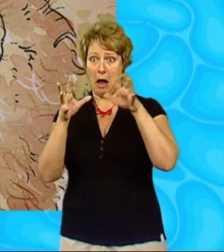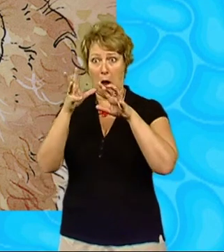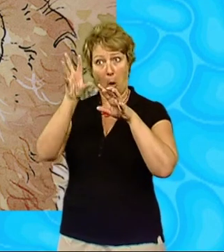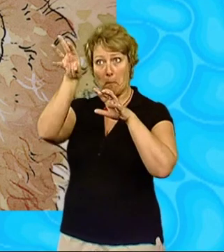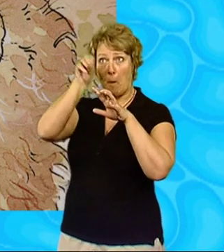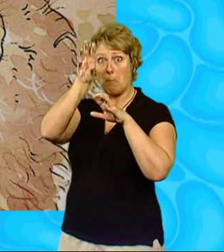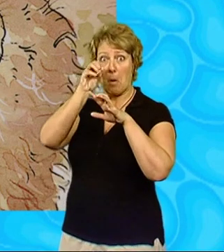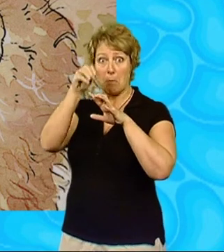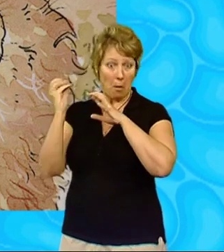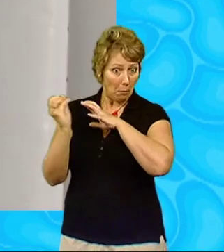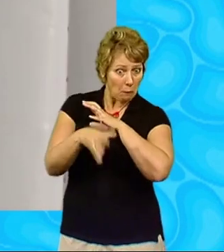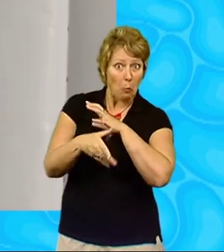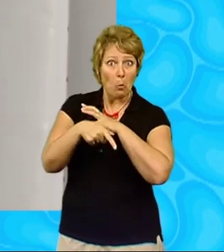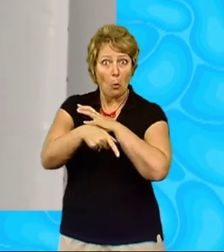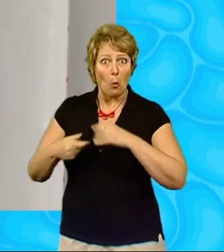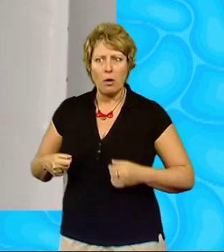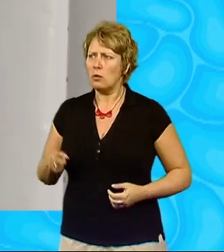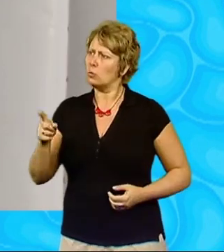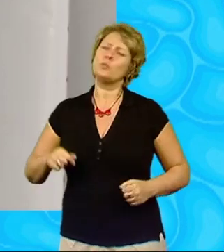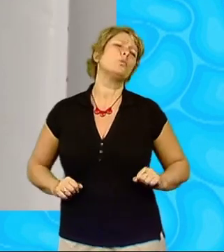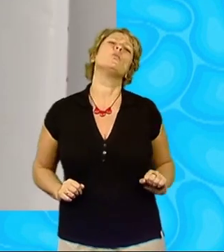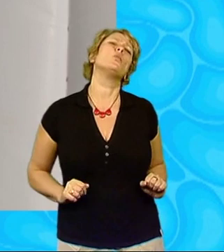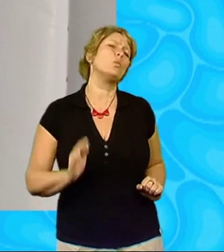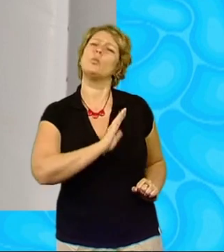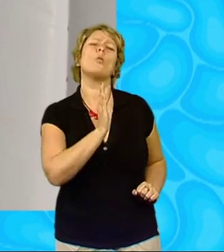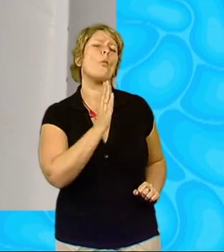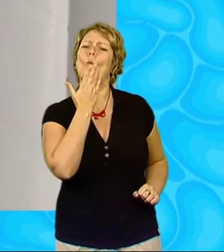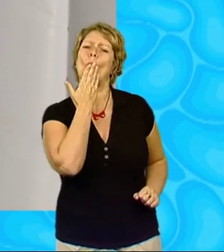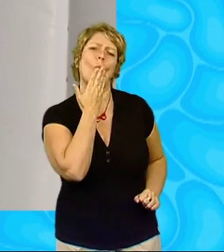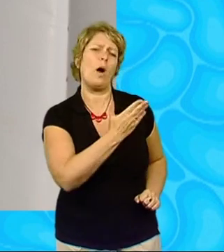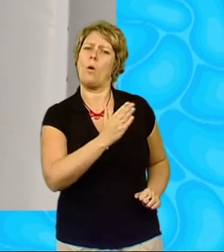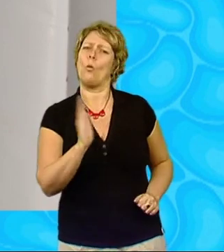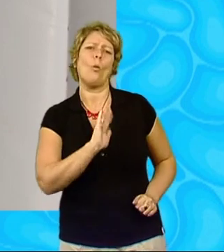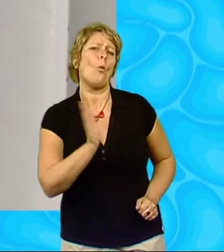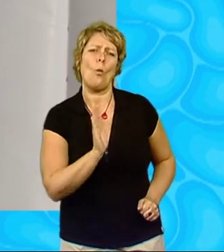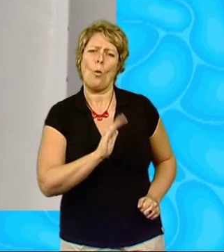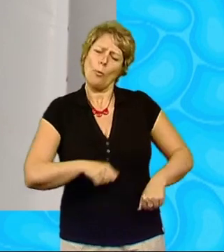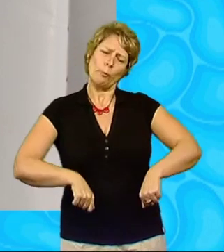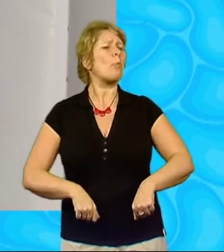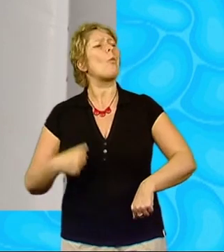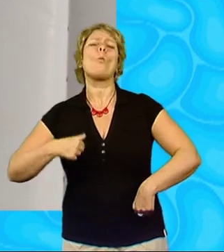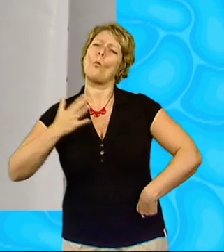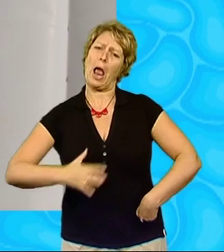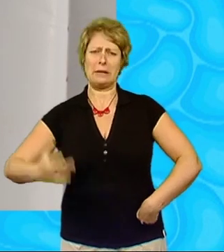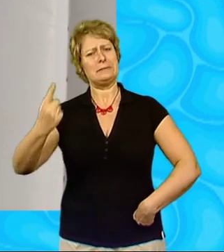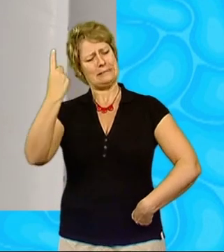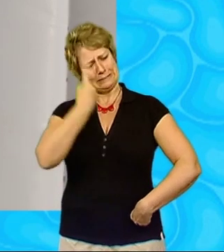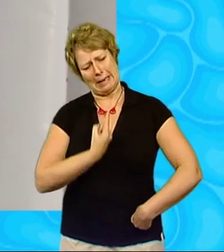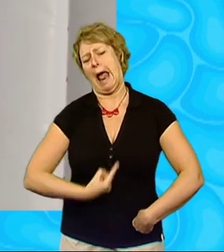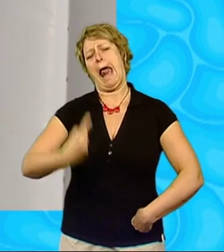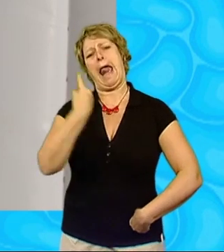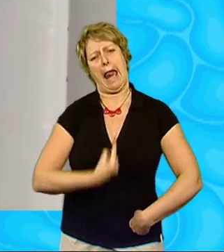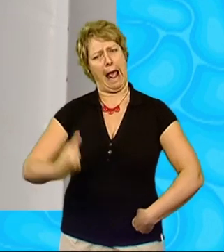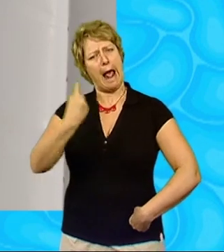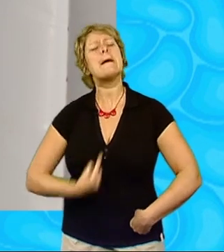you. No, thank you, said Maya politely. I want to do it all